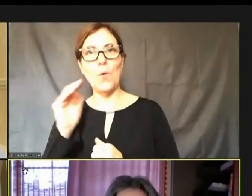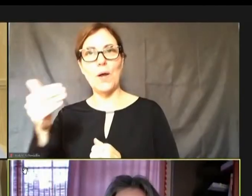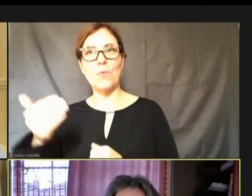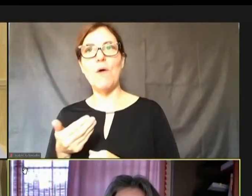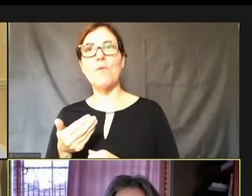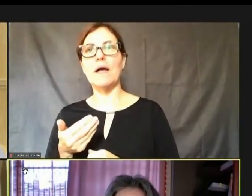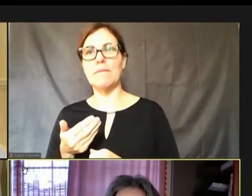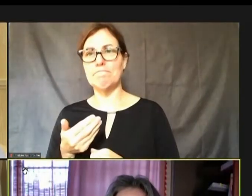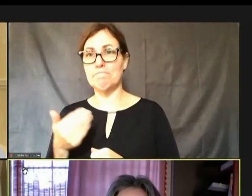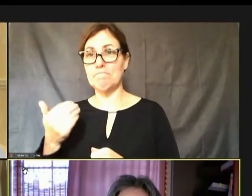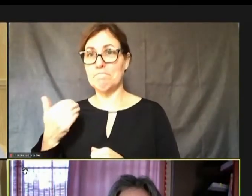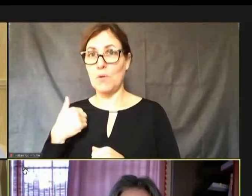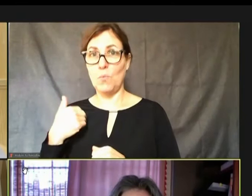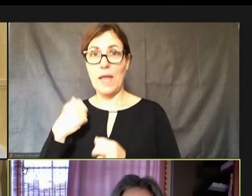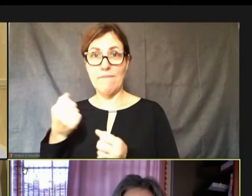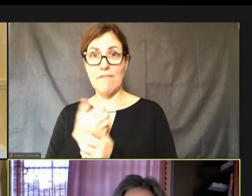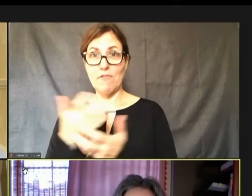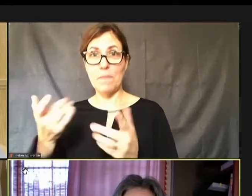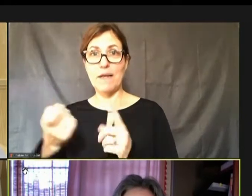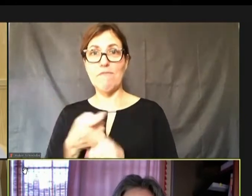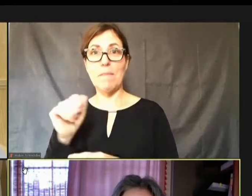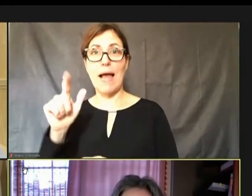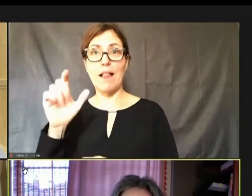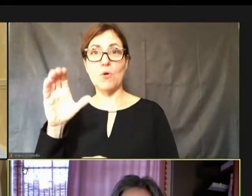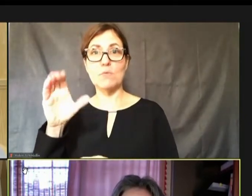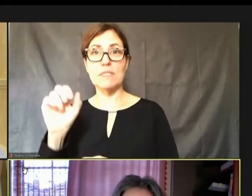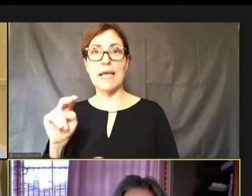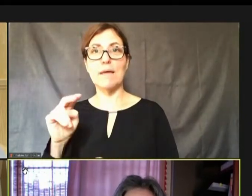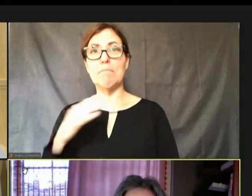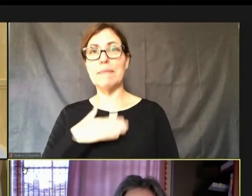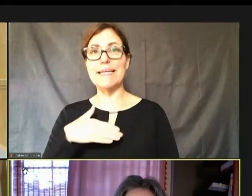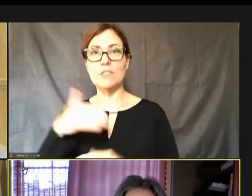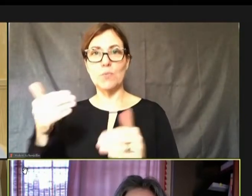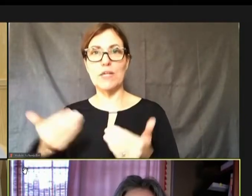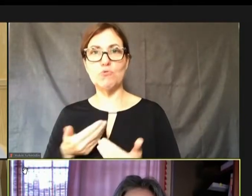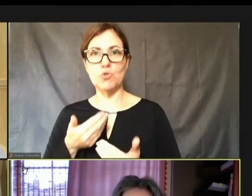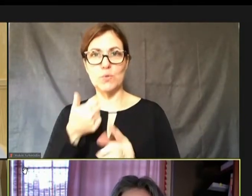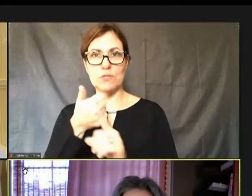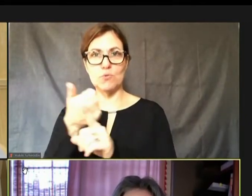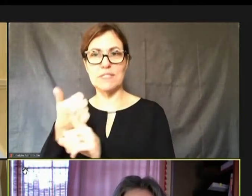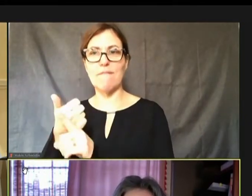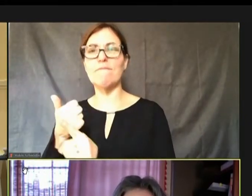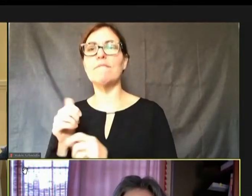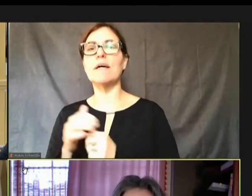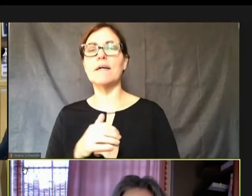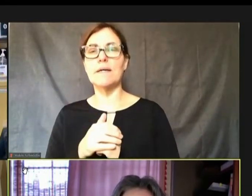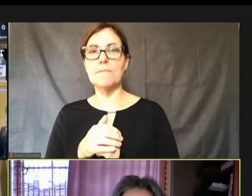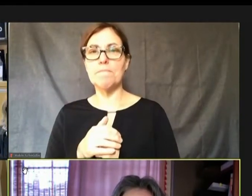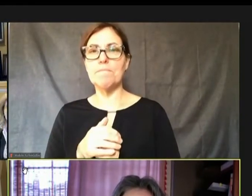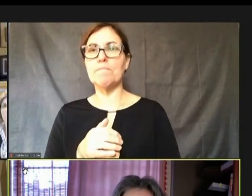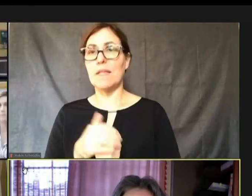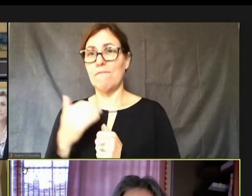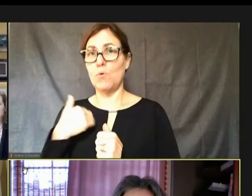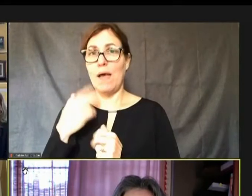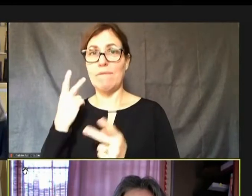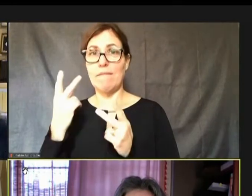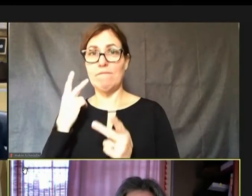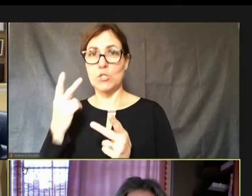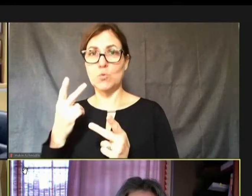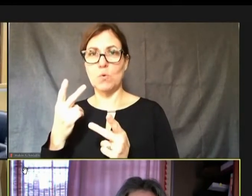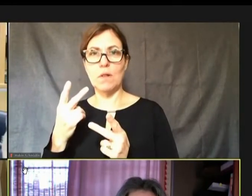everyone from ALCOSAN introduce themselves, and you can start your presentation. If you've got a visual presentation, you should be able to share